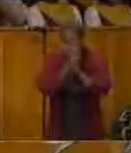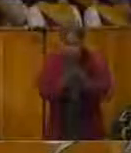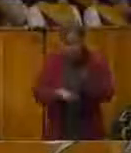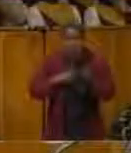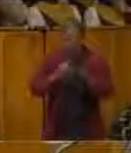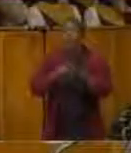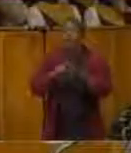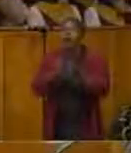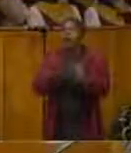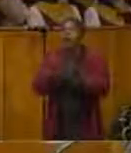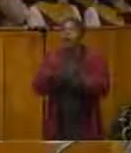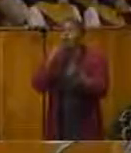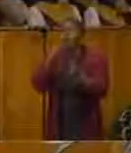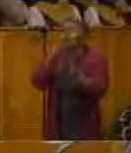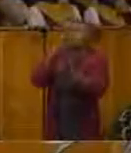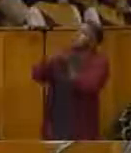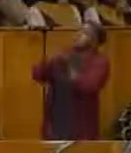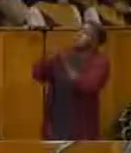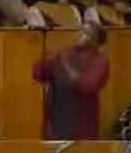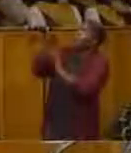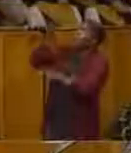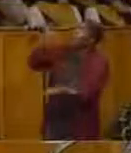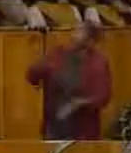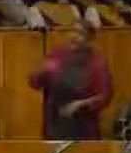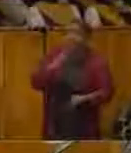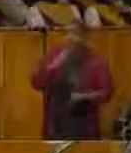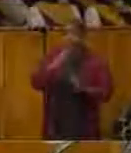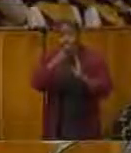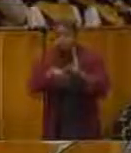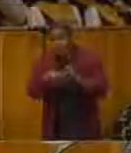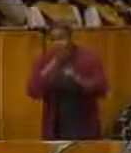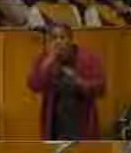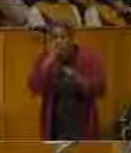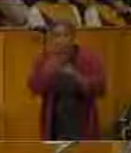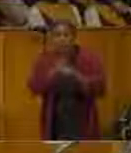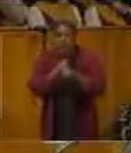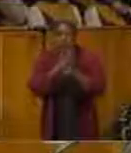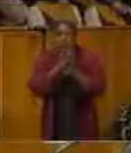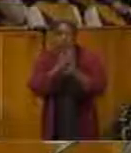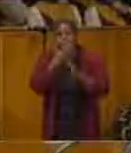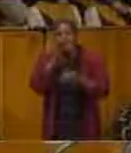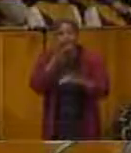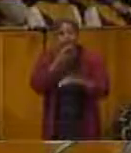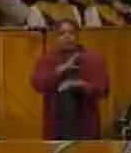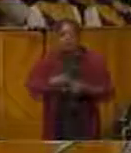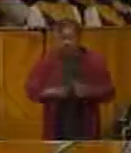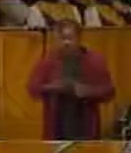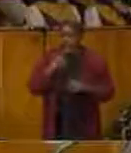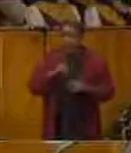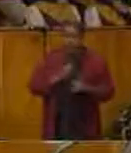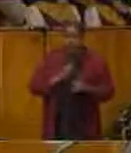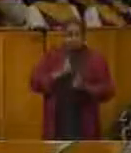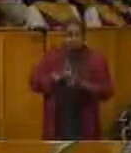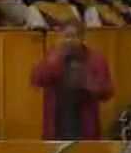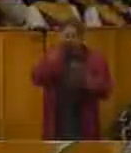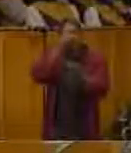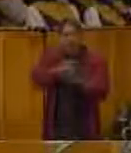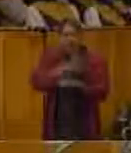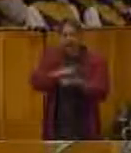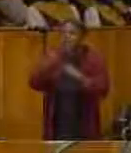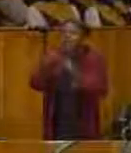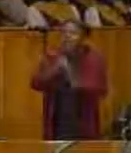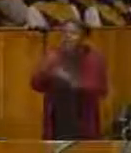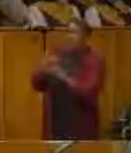you to shout to God and tell you to read your Bible because it makes you a better Christian and tell you to walk by faith and to love